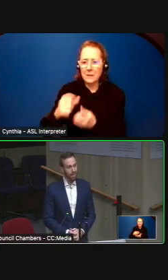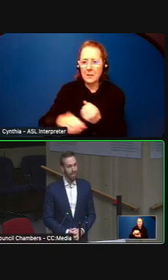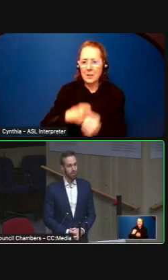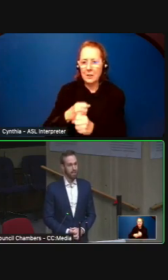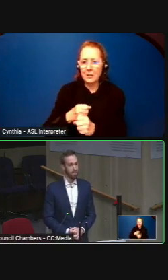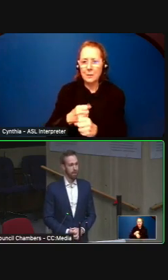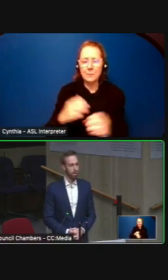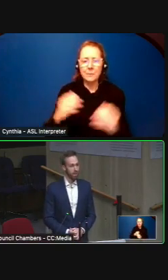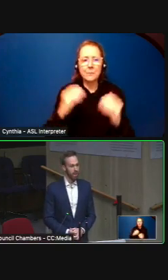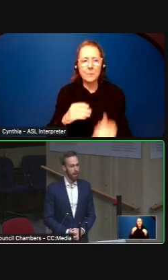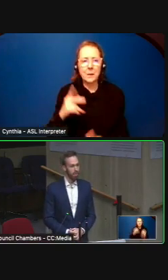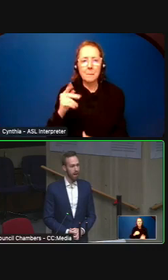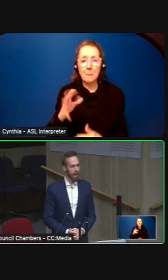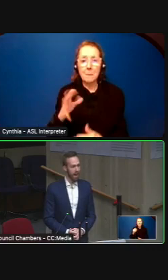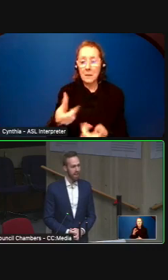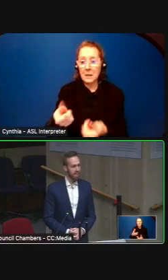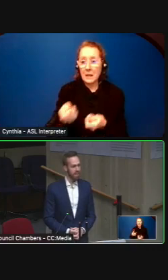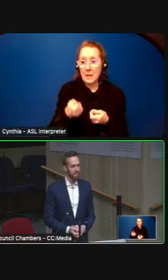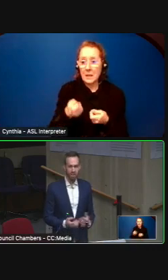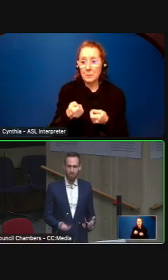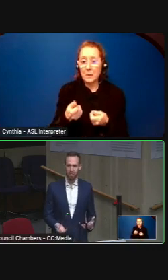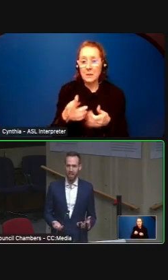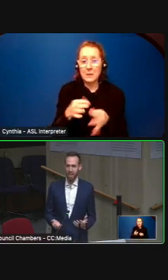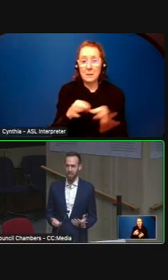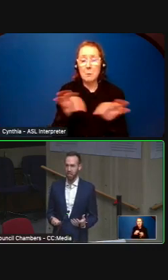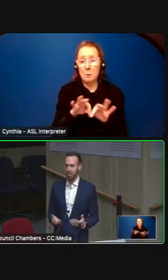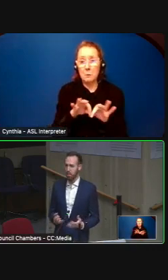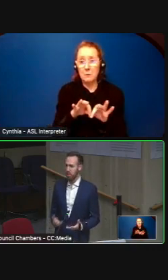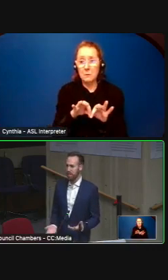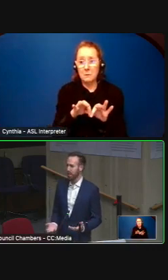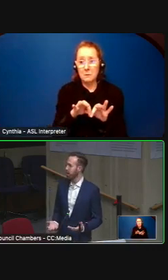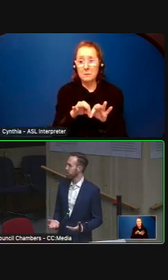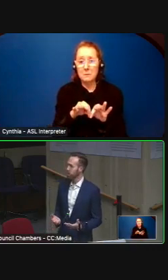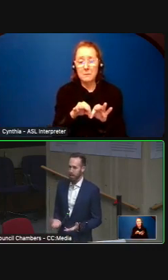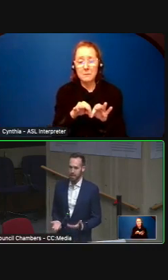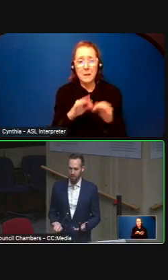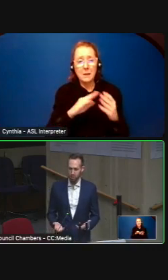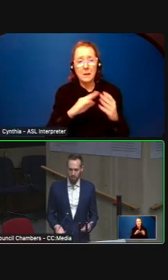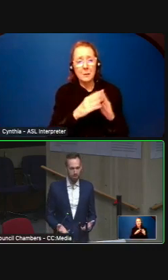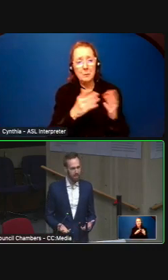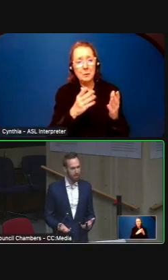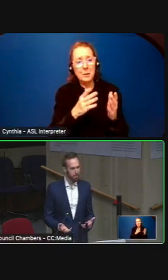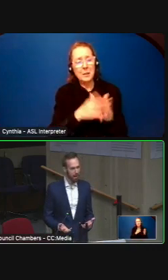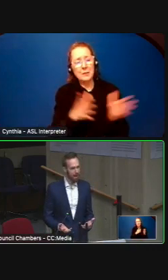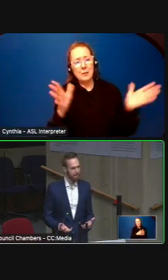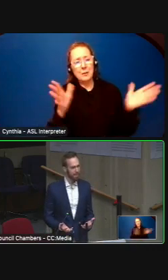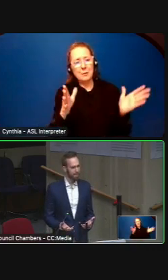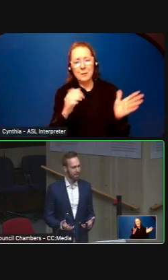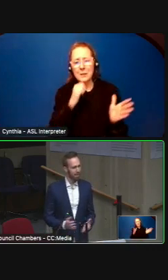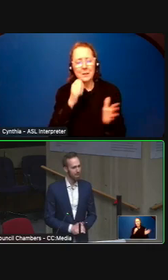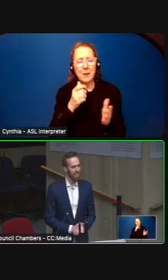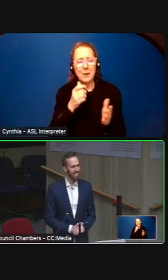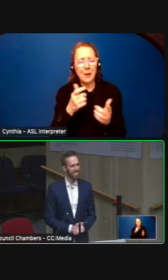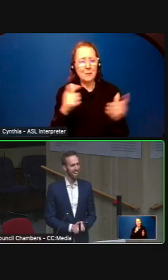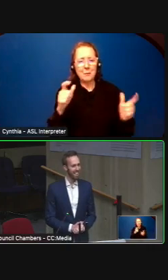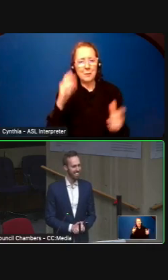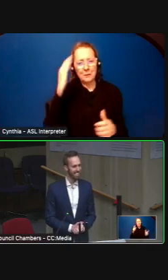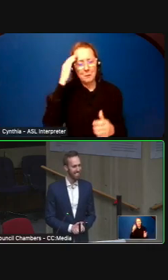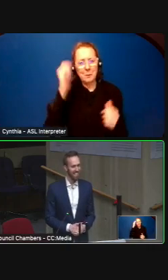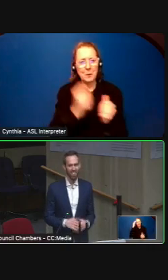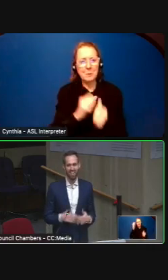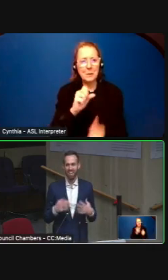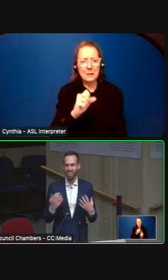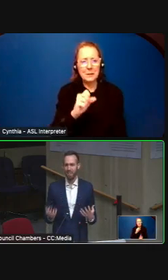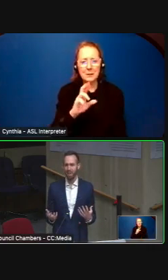Public engagement is a big one. I think it's safe to say the community at large is probably not super familiar with SPRAB, and it's something we've been wanting to change, is